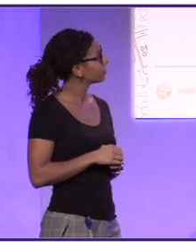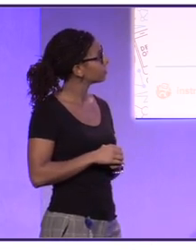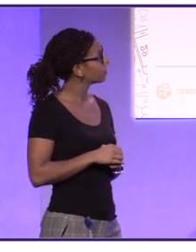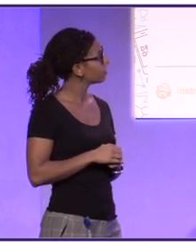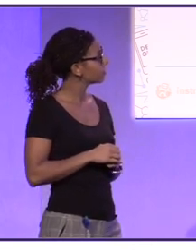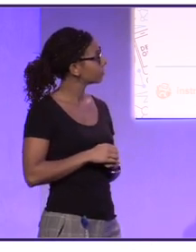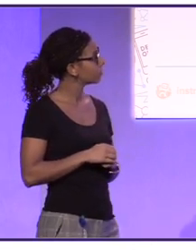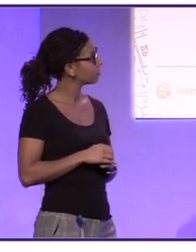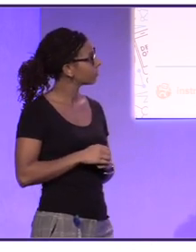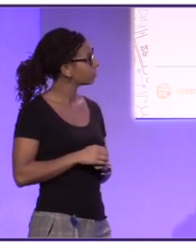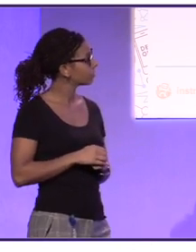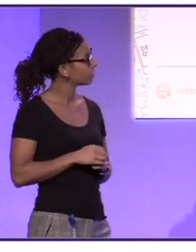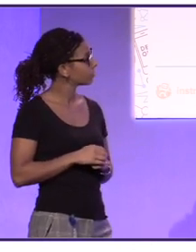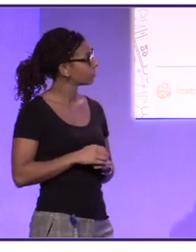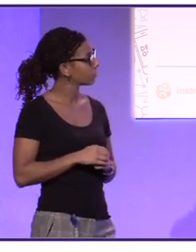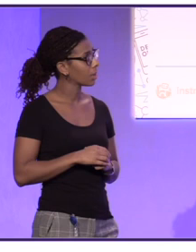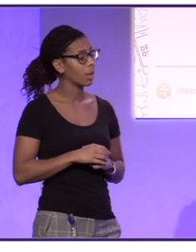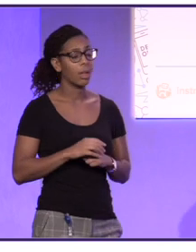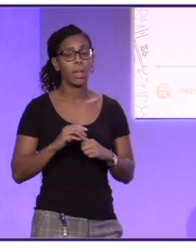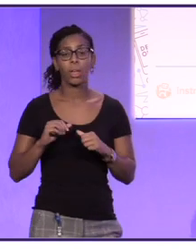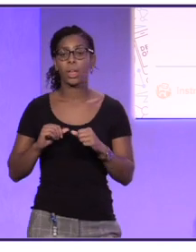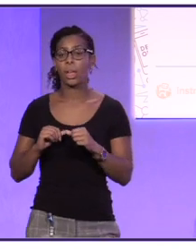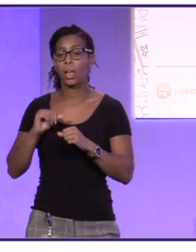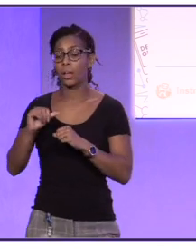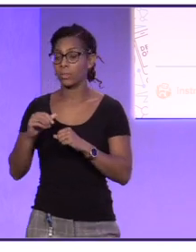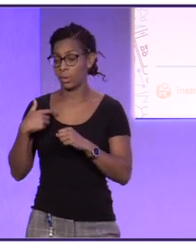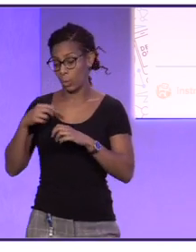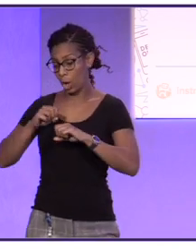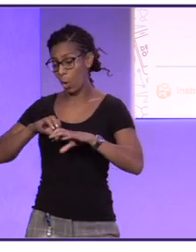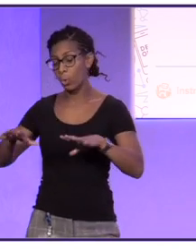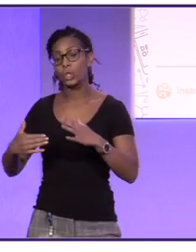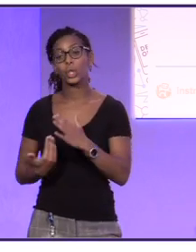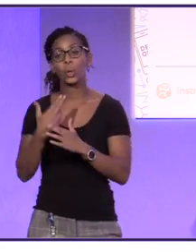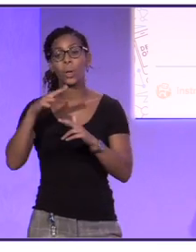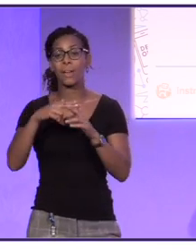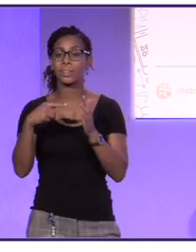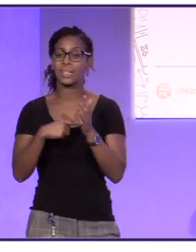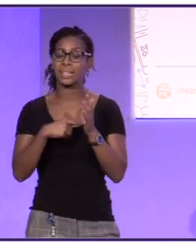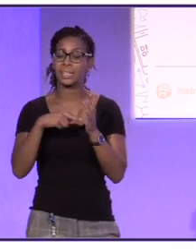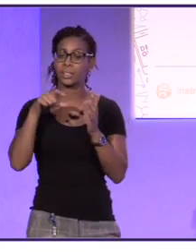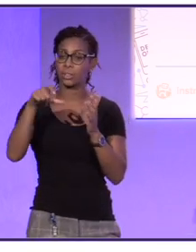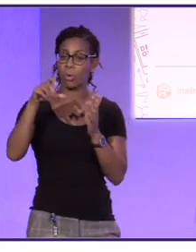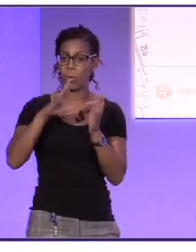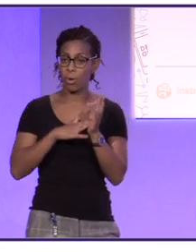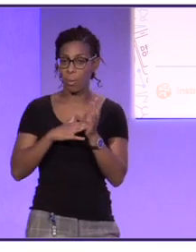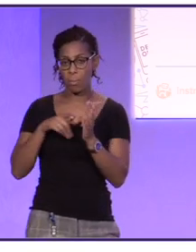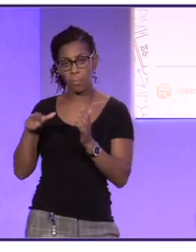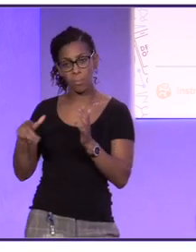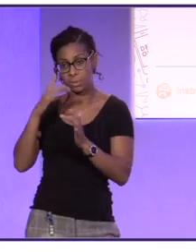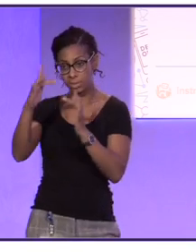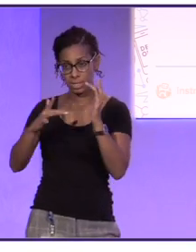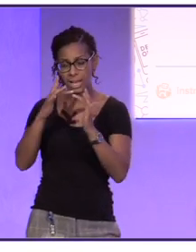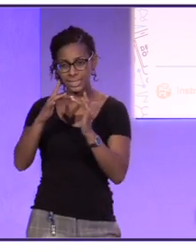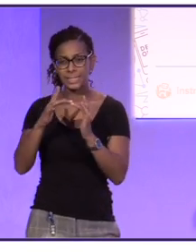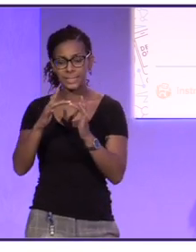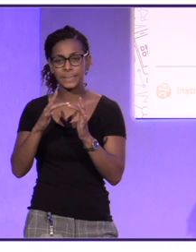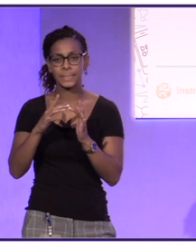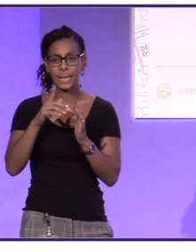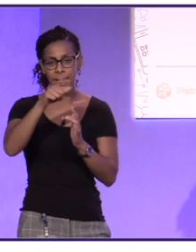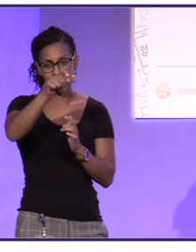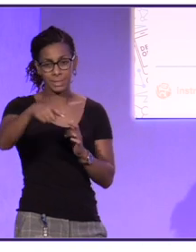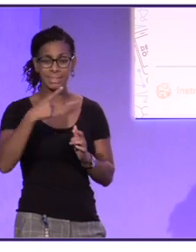we had a launch of the new FT.com site, and they demanded some SLAs off